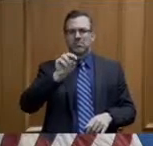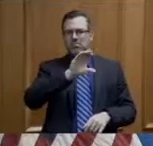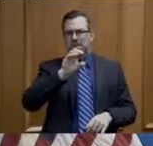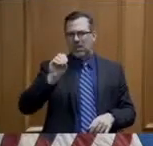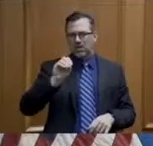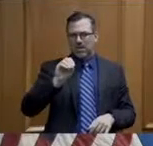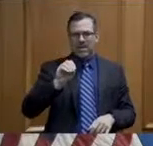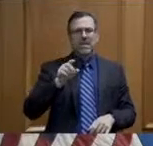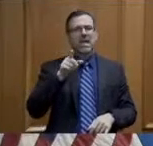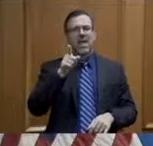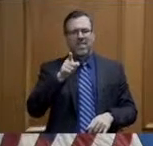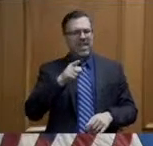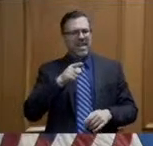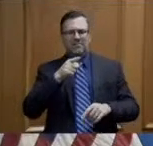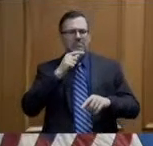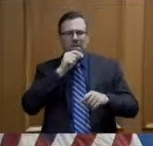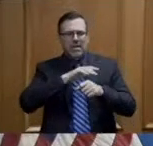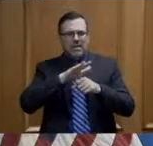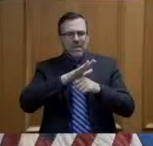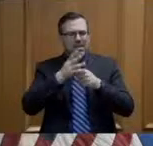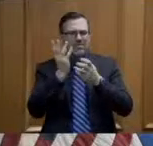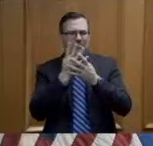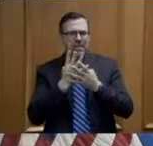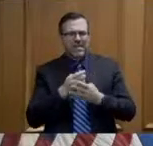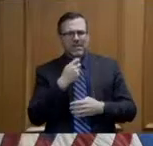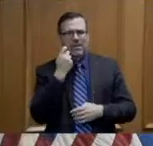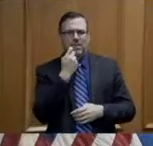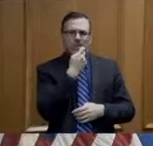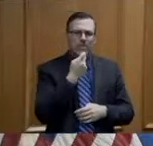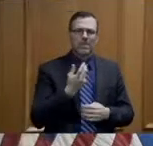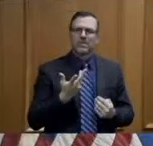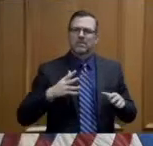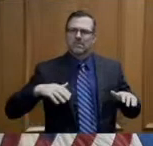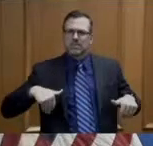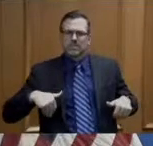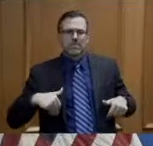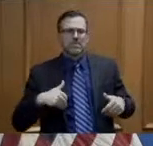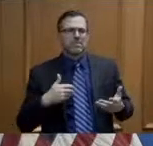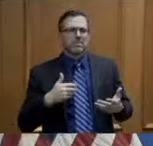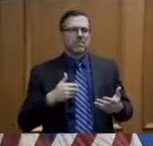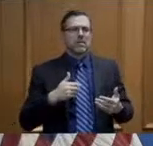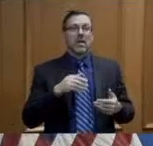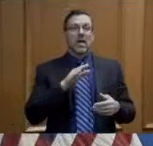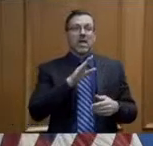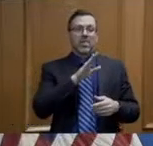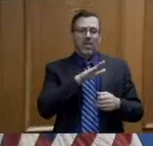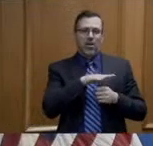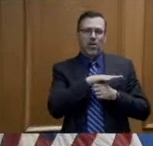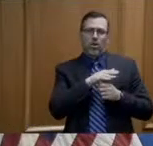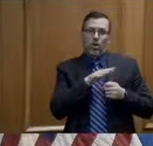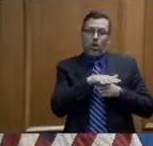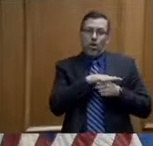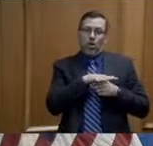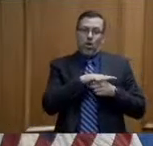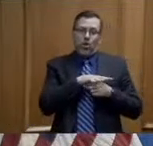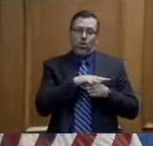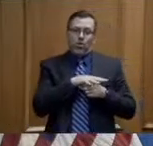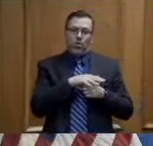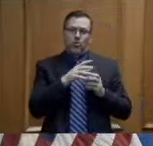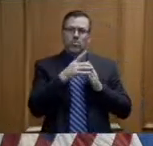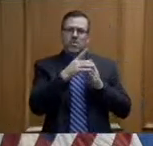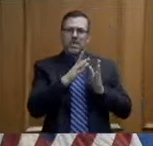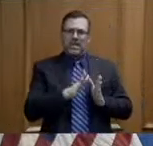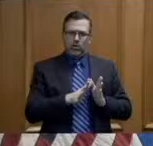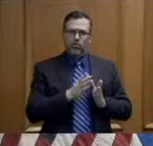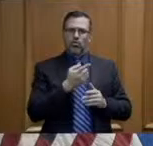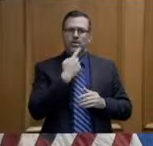widespread testing. And they were saying, just today, the local task force chairwoman was saying that there are some new sites,